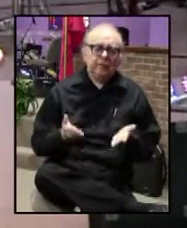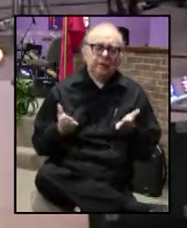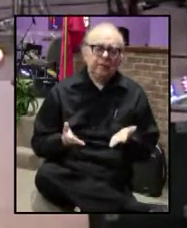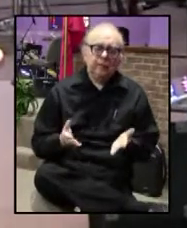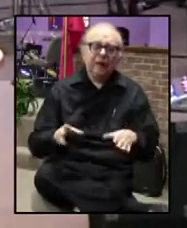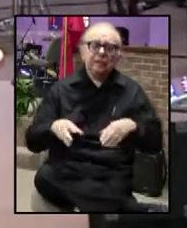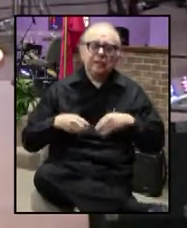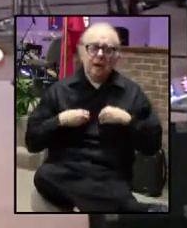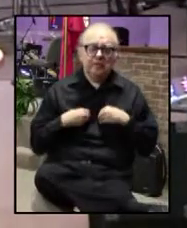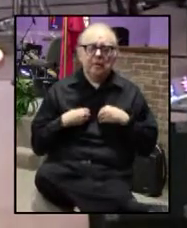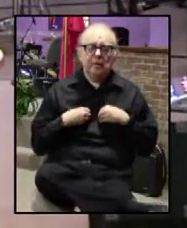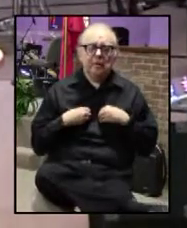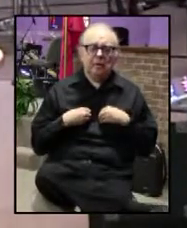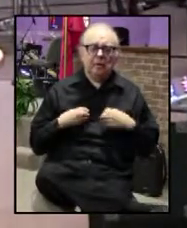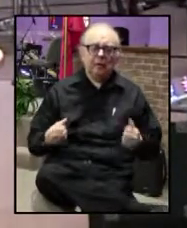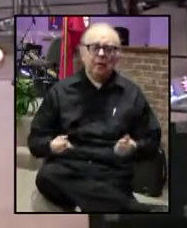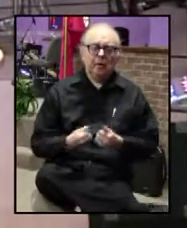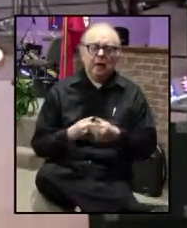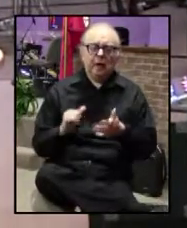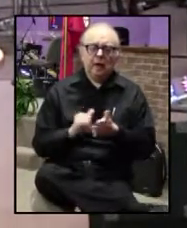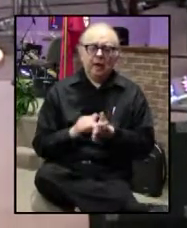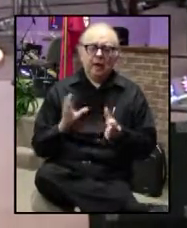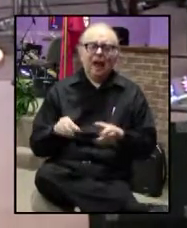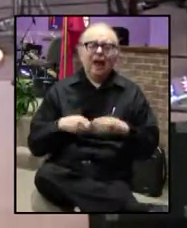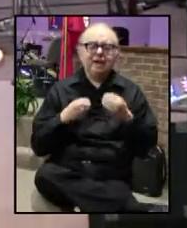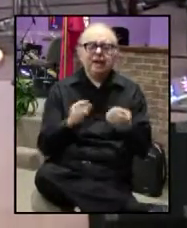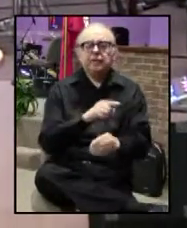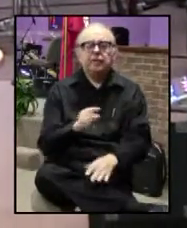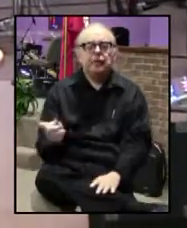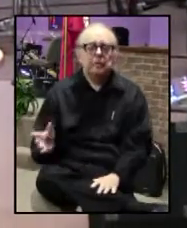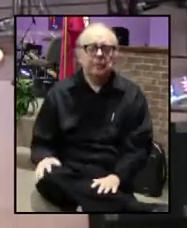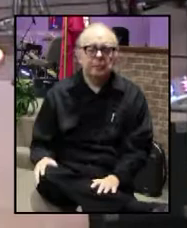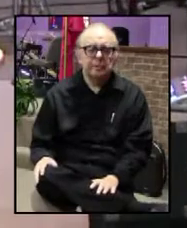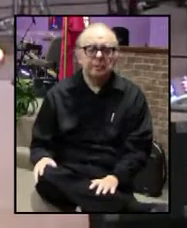accept the challenge that I gave them?